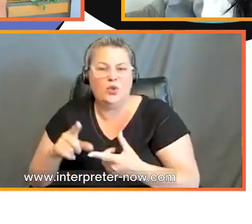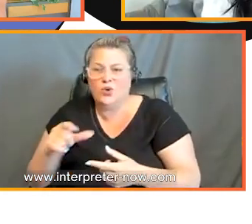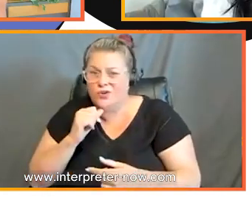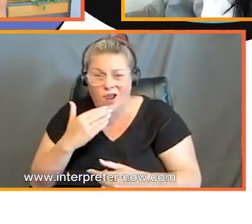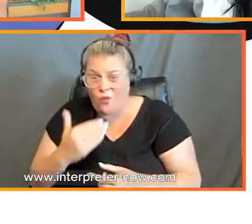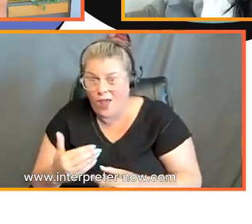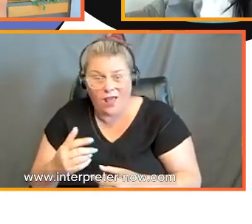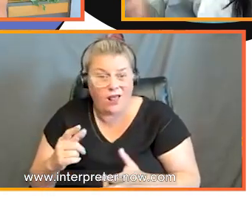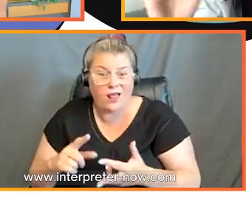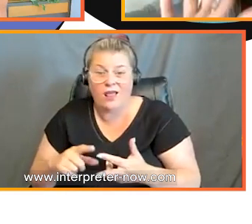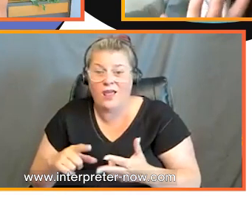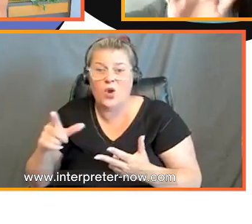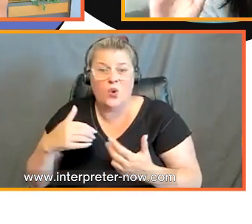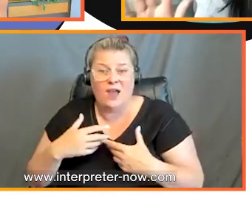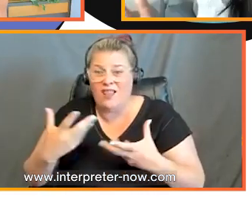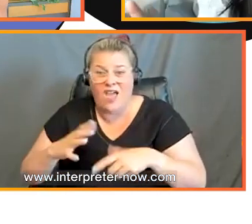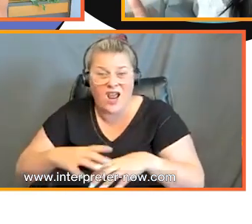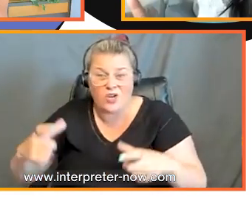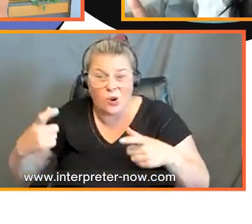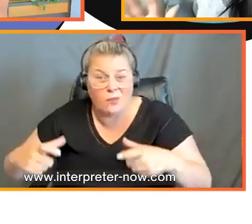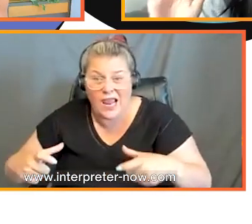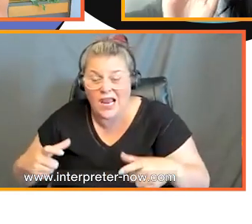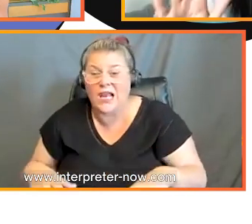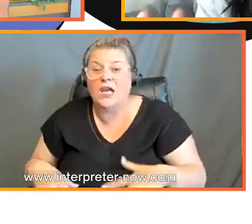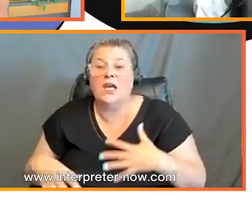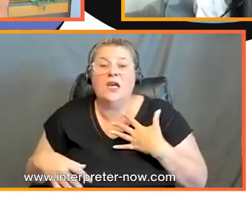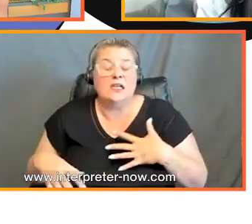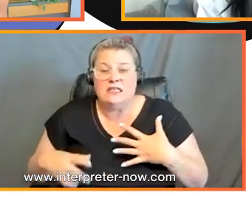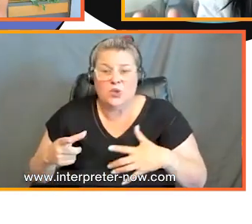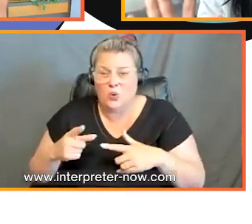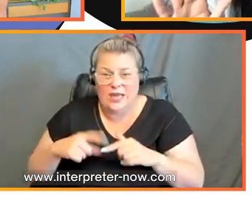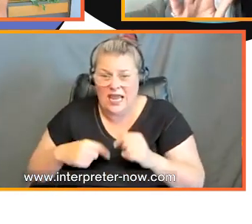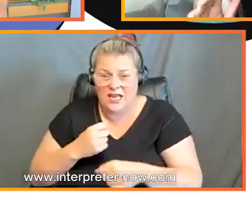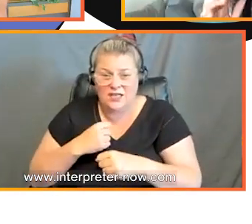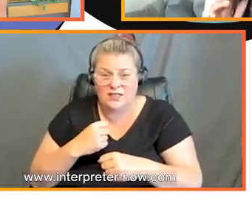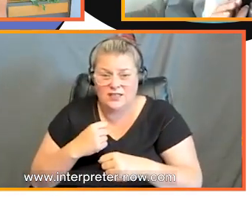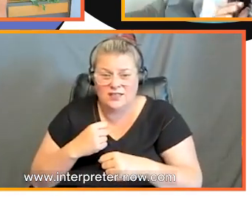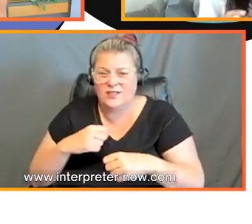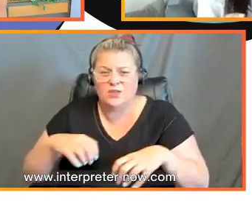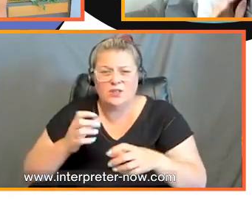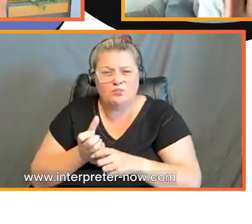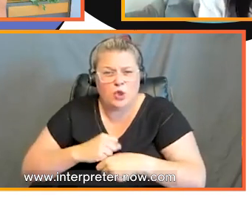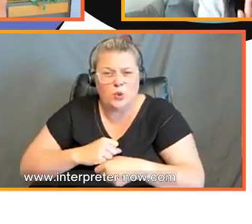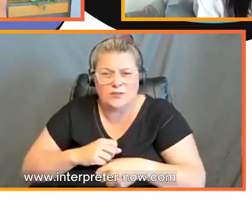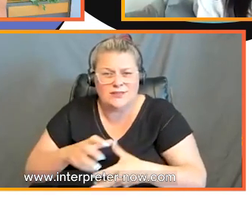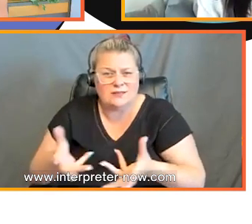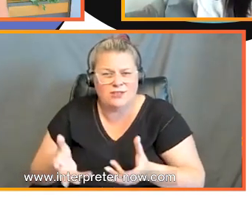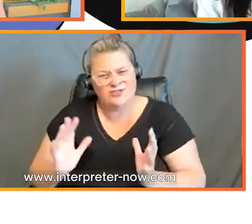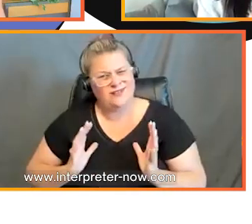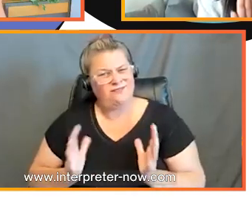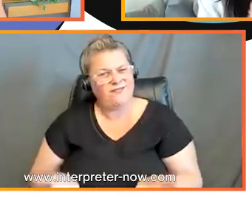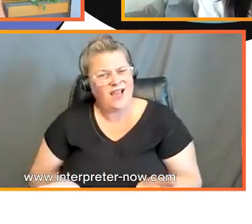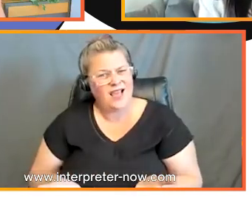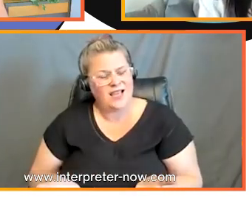your plate personally, you're not going to be able to produce as much. That's fine. And so as leaders,